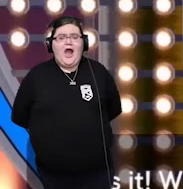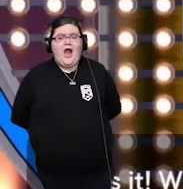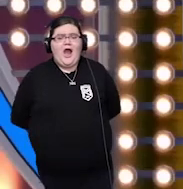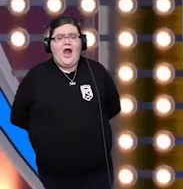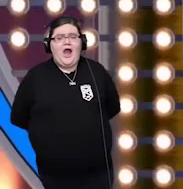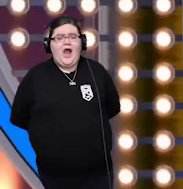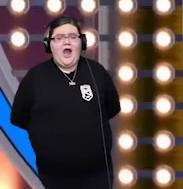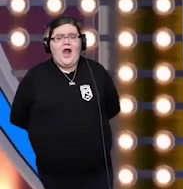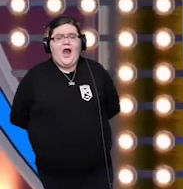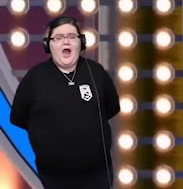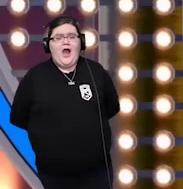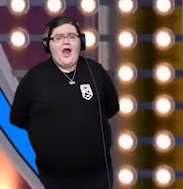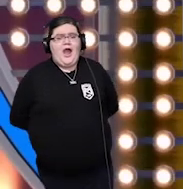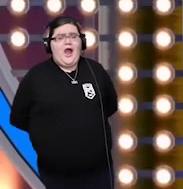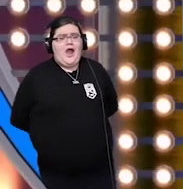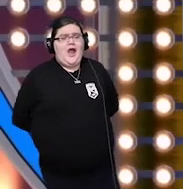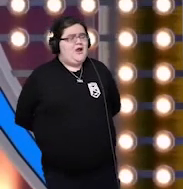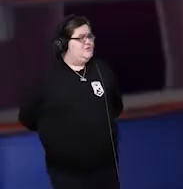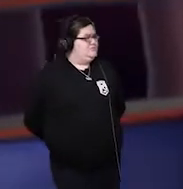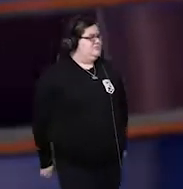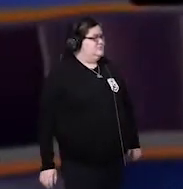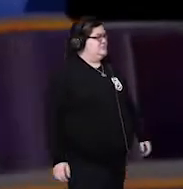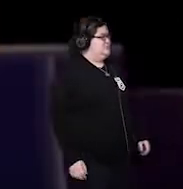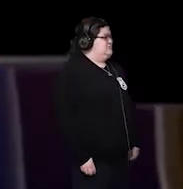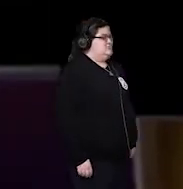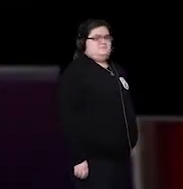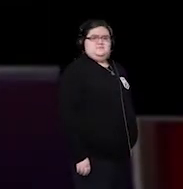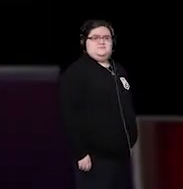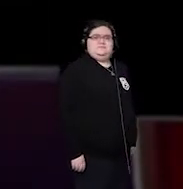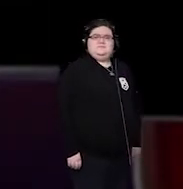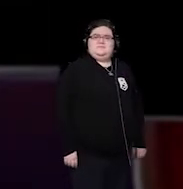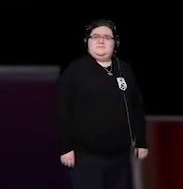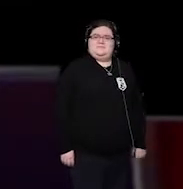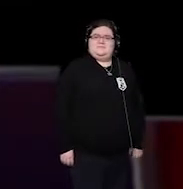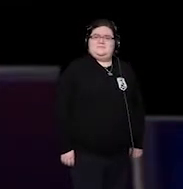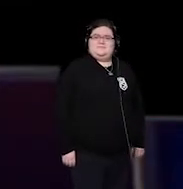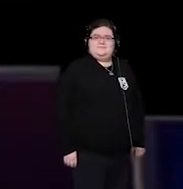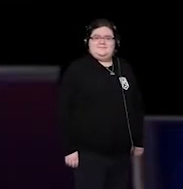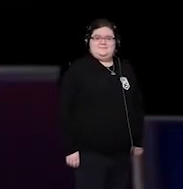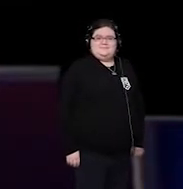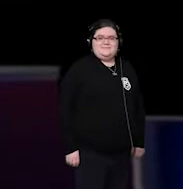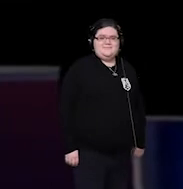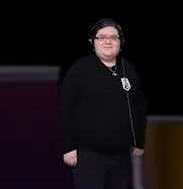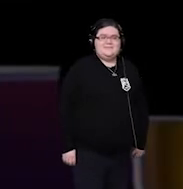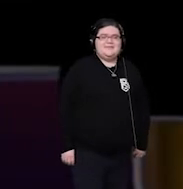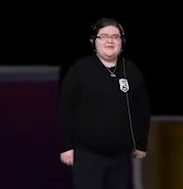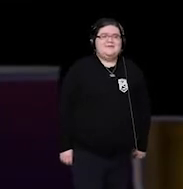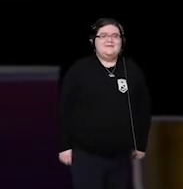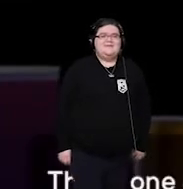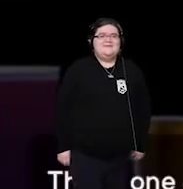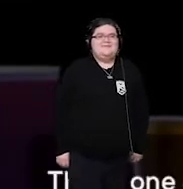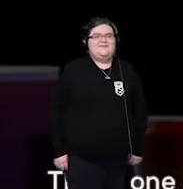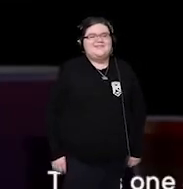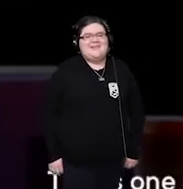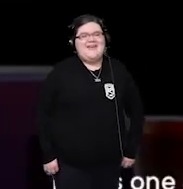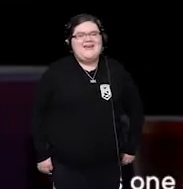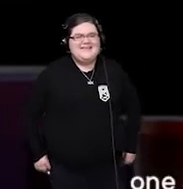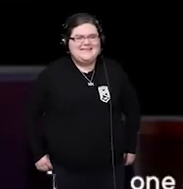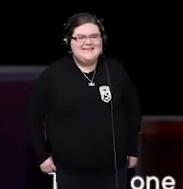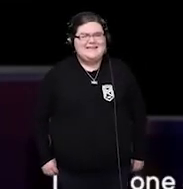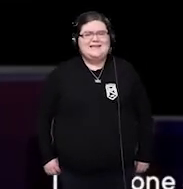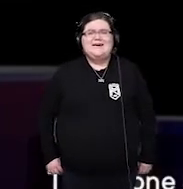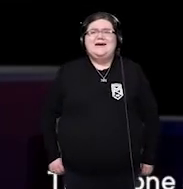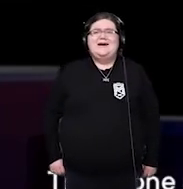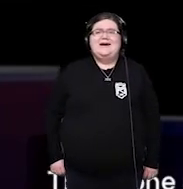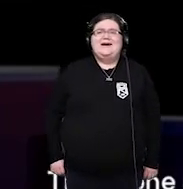Yes! Let's fucking go! Yes! Yes! Yes! Yes! Let's go! Let's